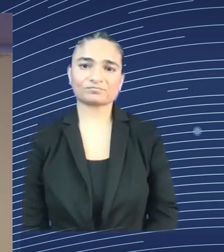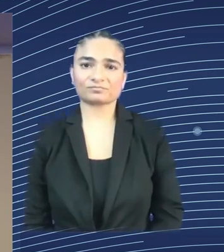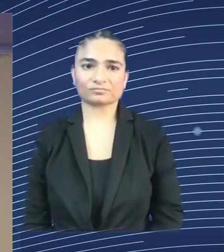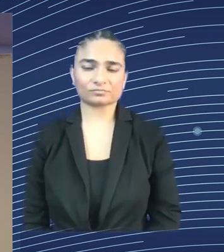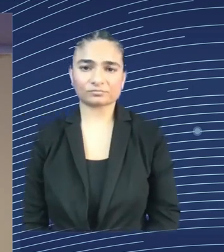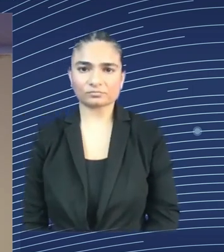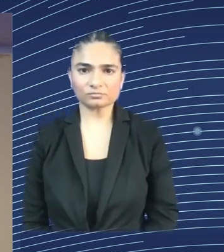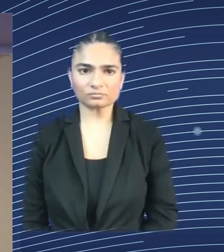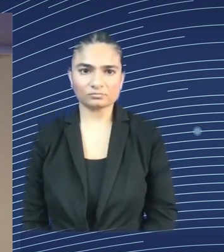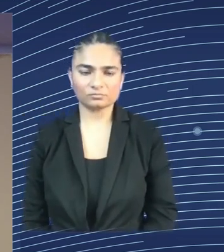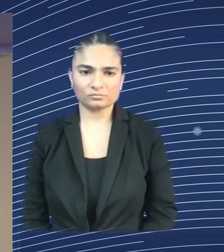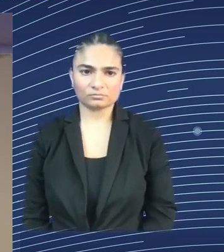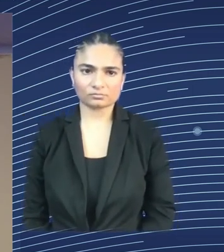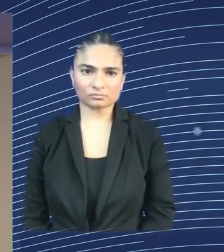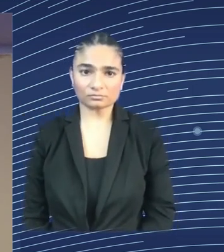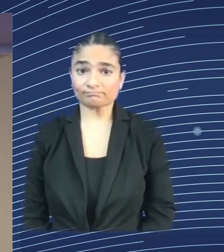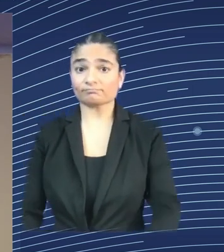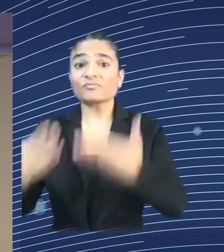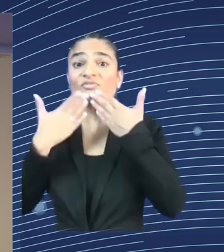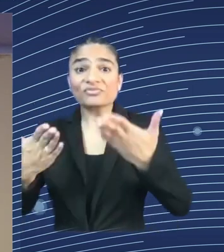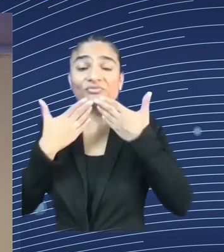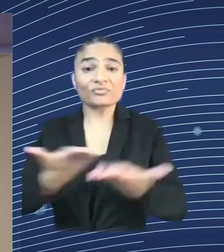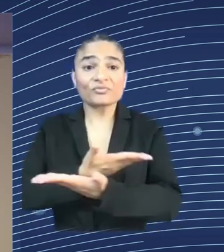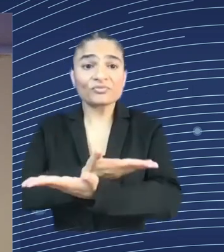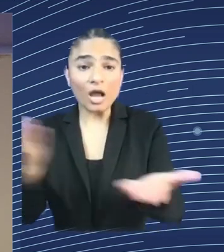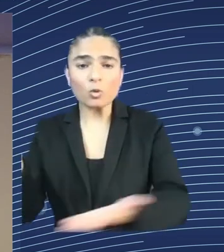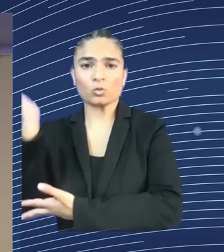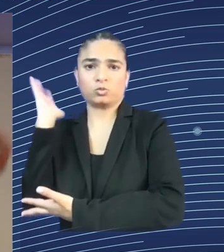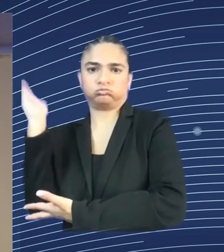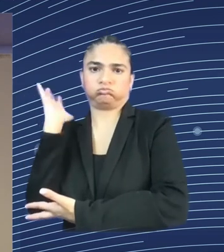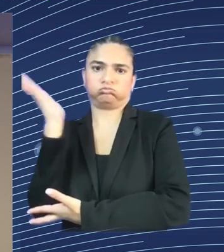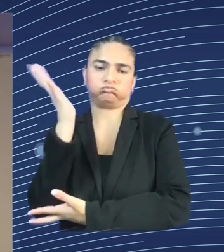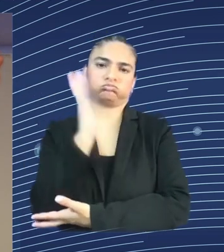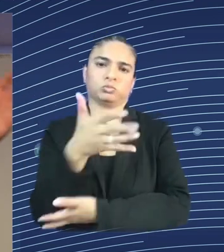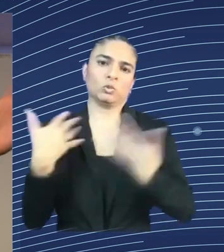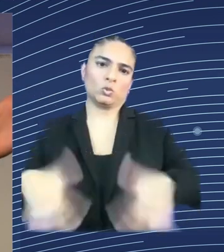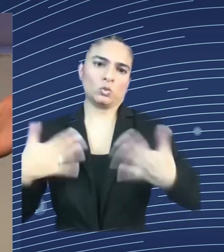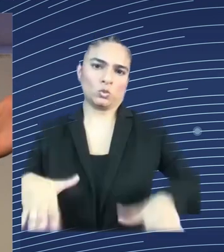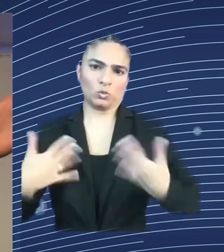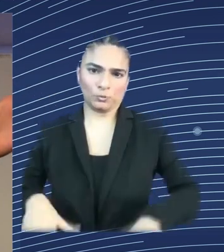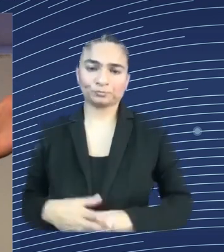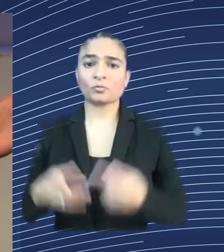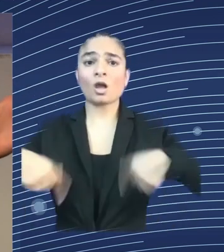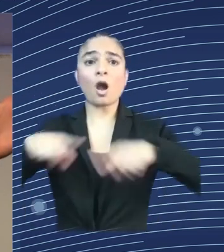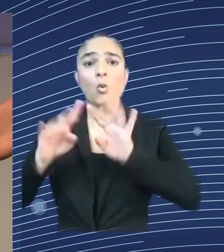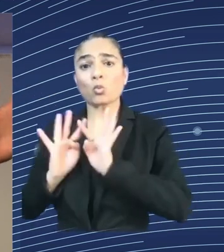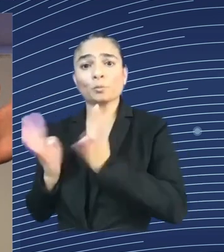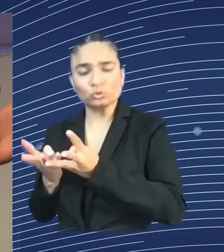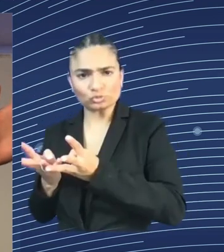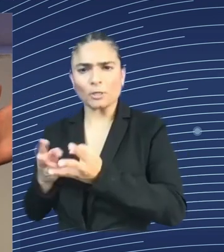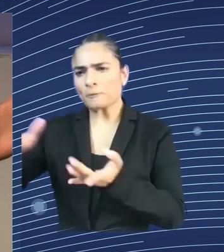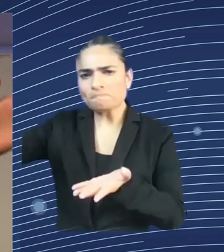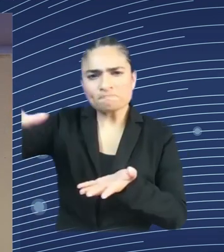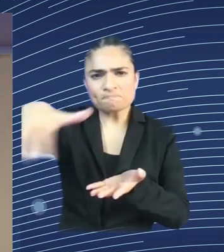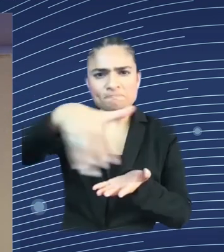for this panel, and I also thank them on my personal behalf for the collaboration. And please also join me in thanking our excellent speakers before you head to your